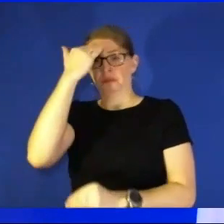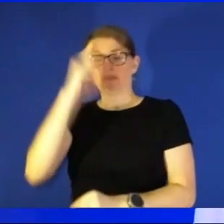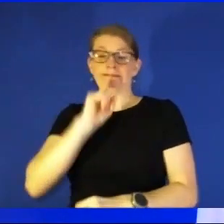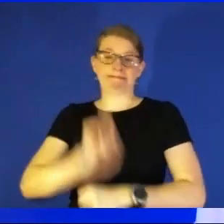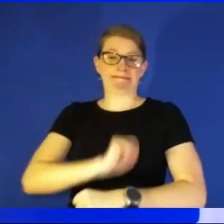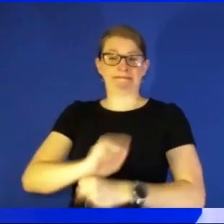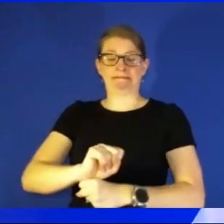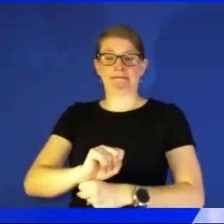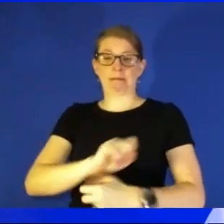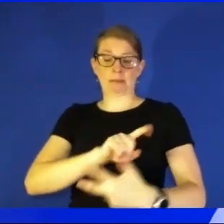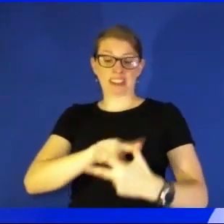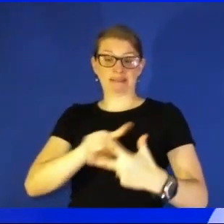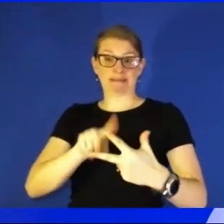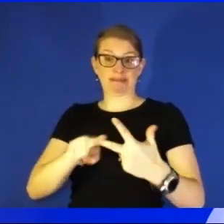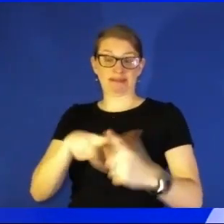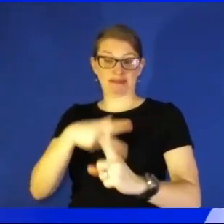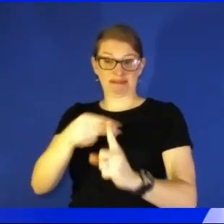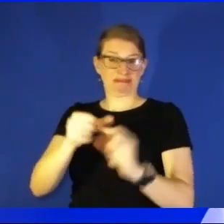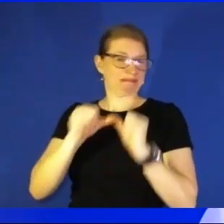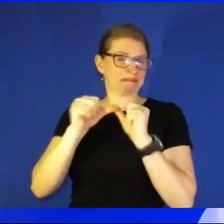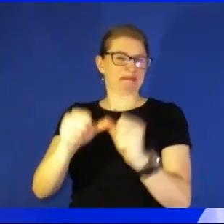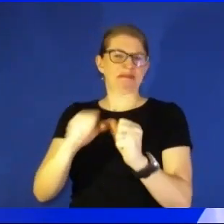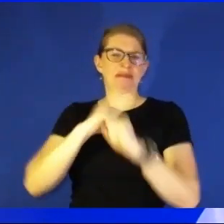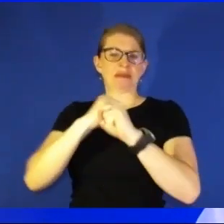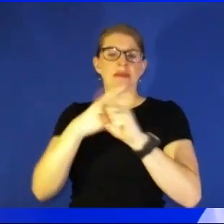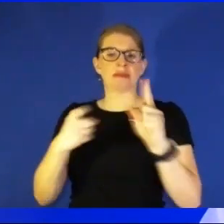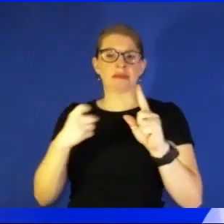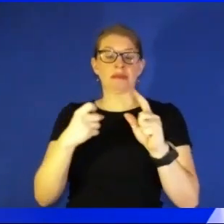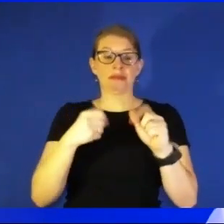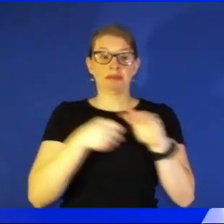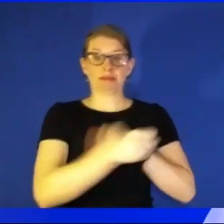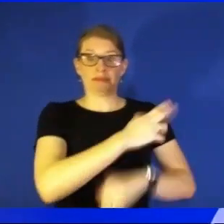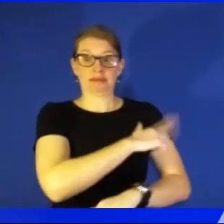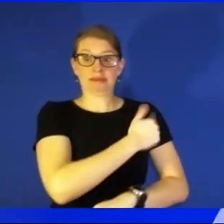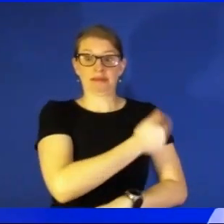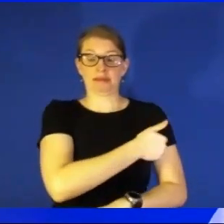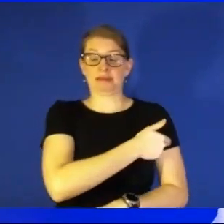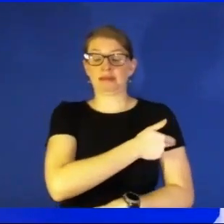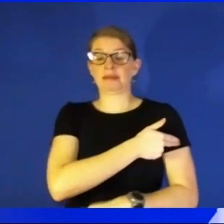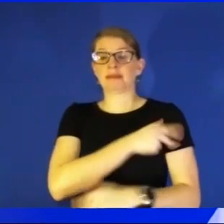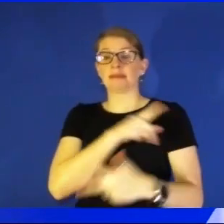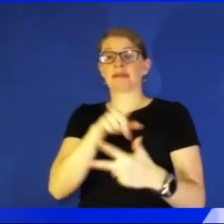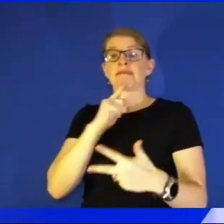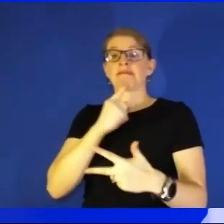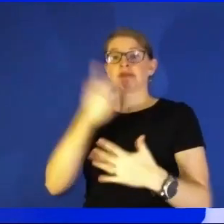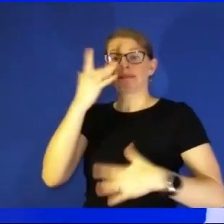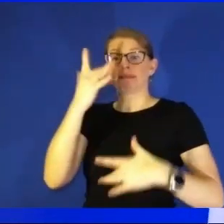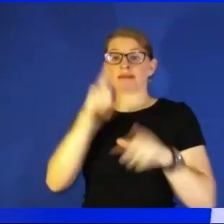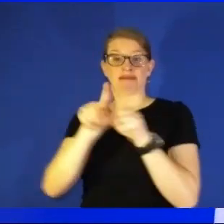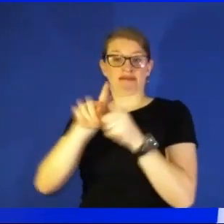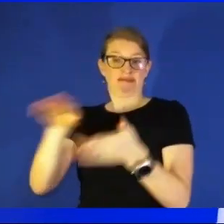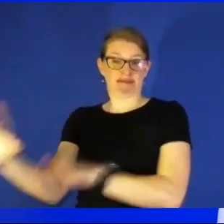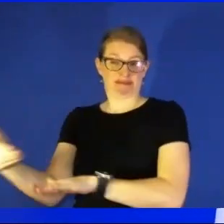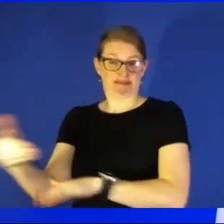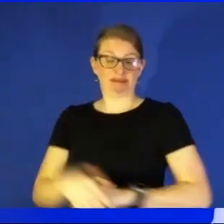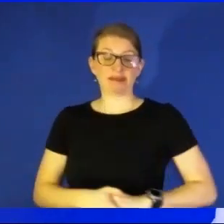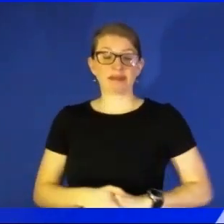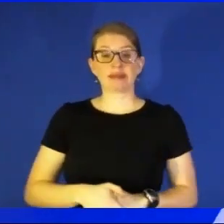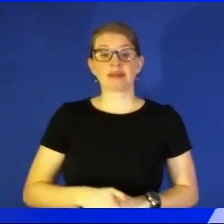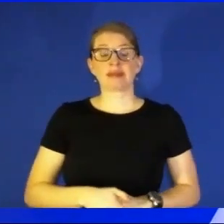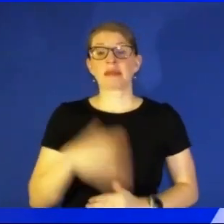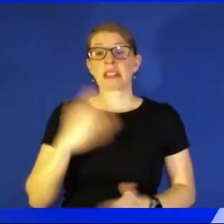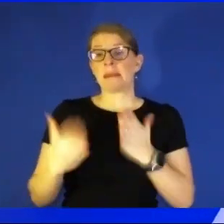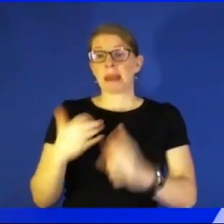these vaccines continue to protect against hospitalization, severe disease, and death. And so even if somebody maybe doesn't